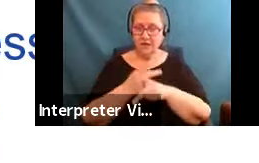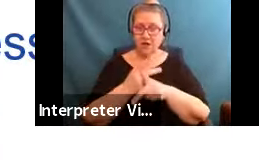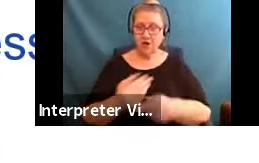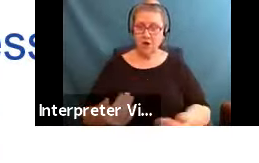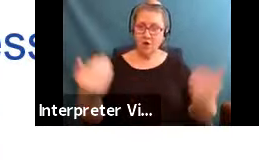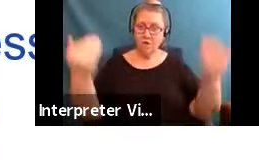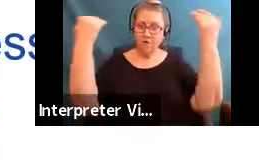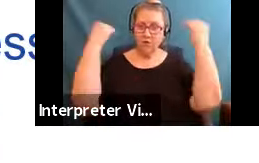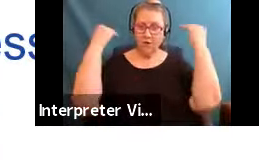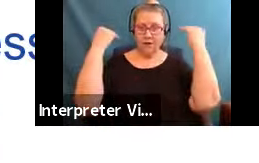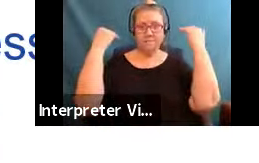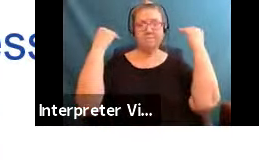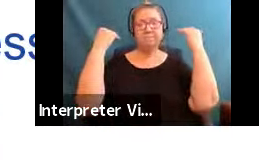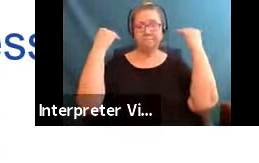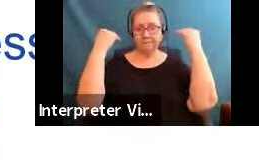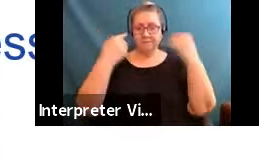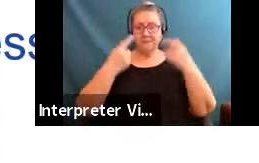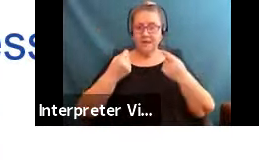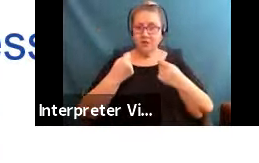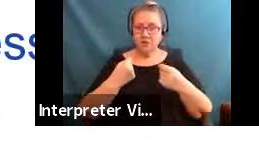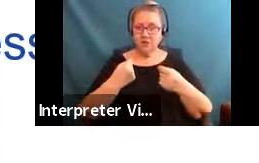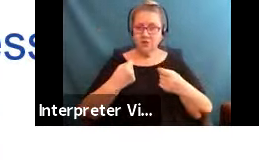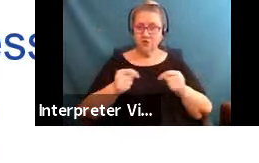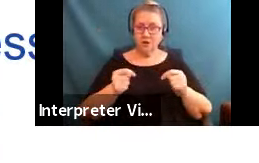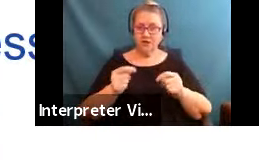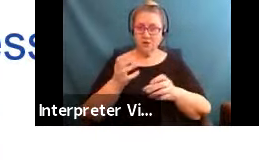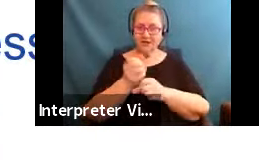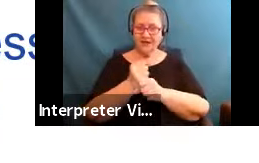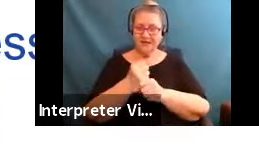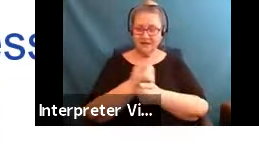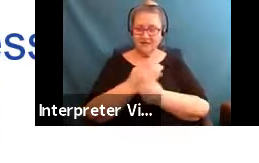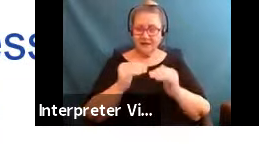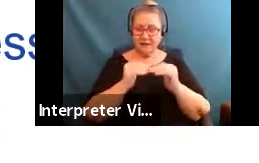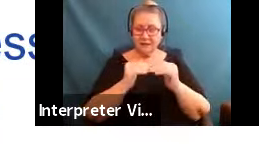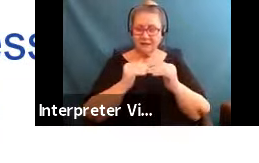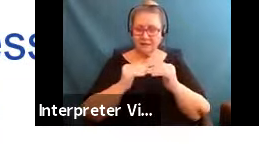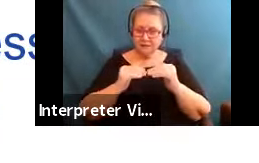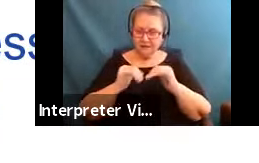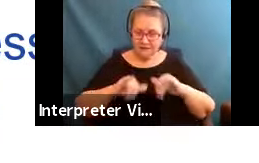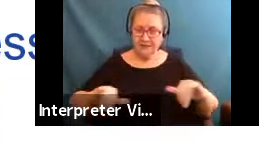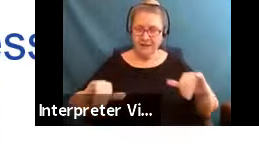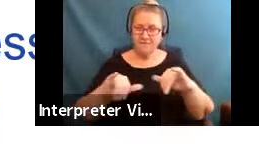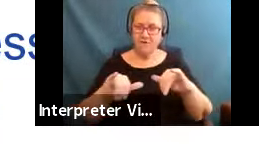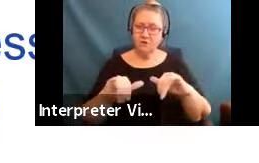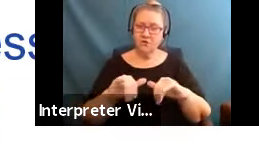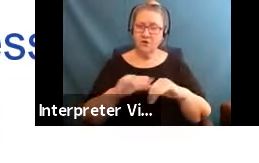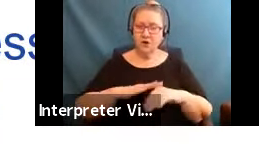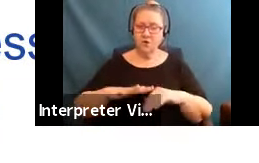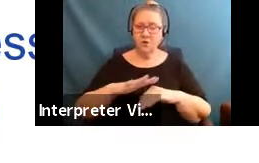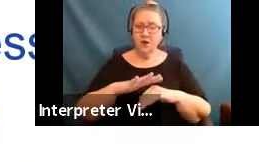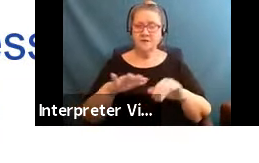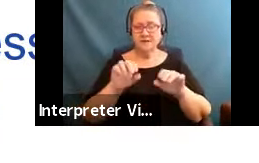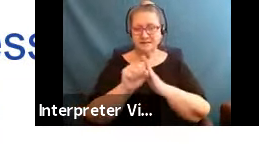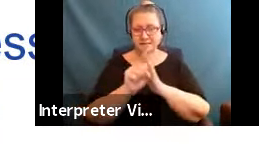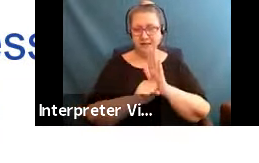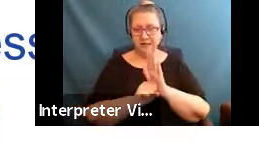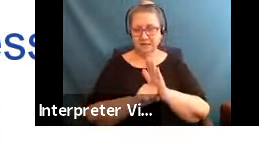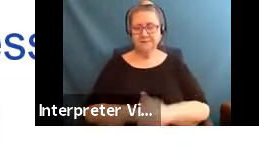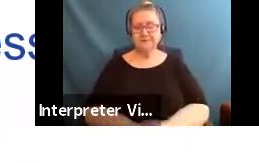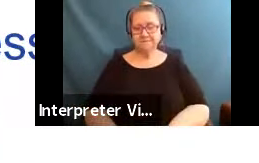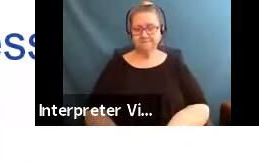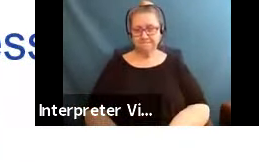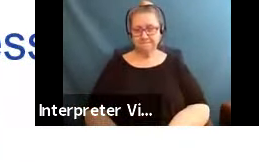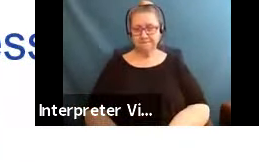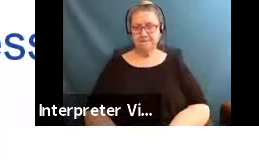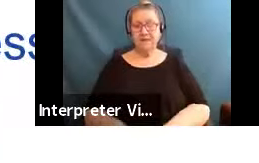overwhelm and trying to do as much level setting across the state as possible of that. But this slide just sort of shows you, compared to the